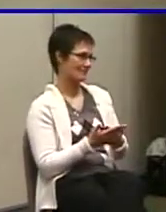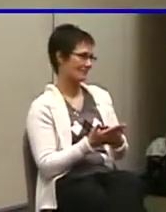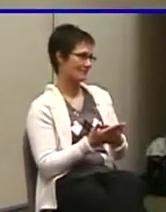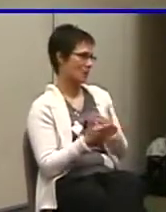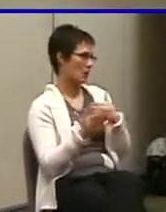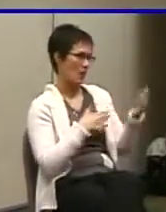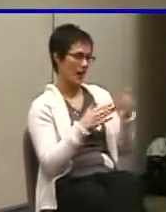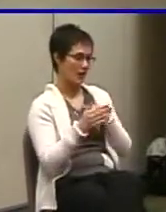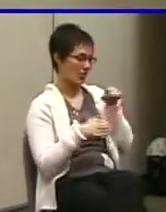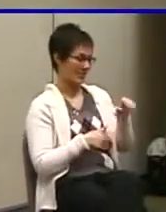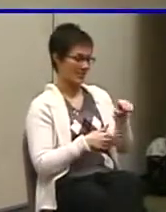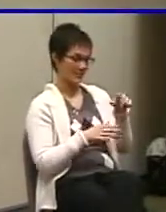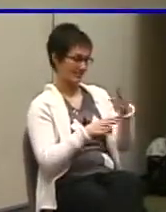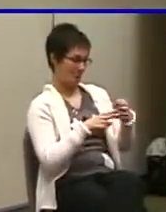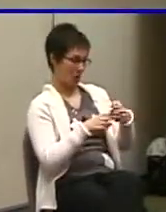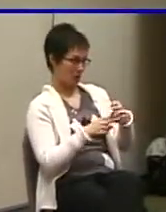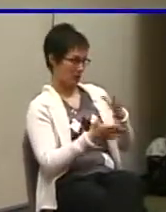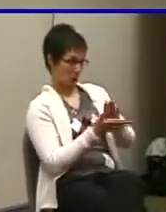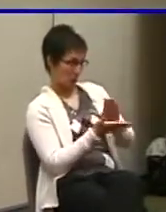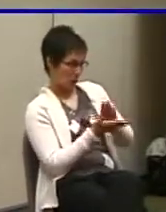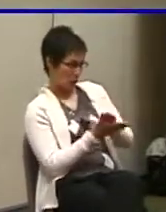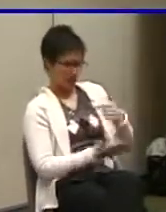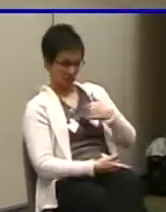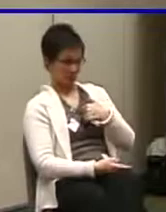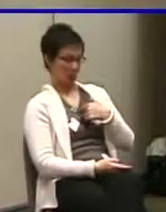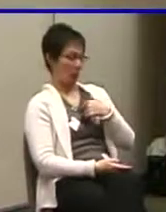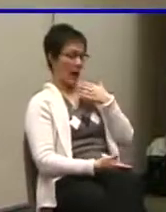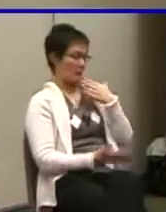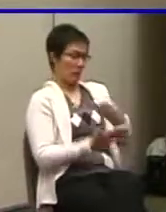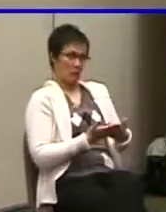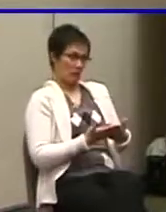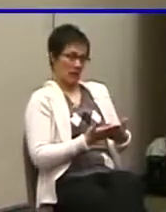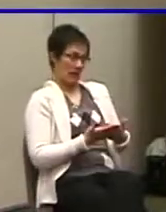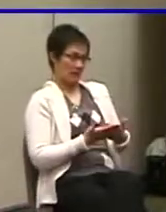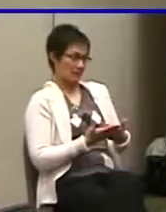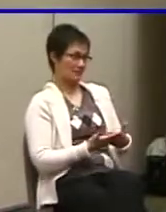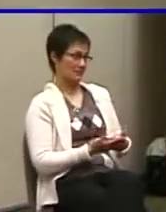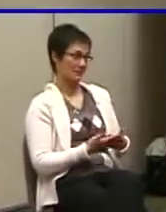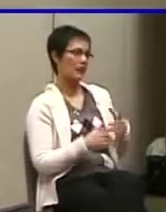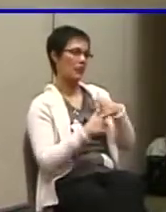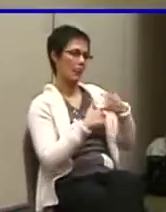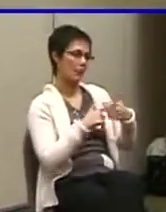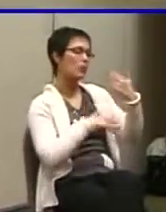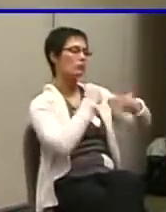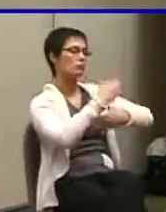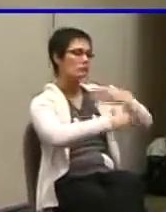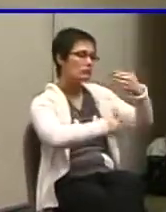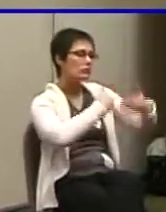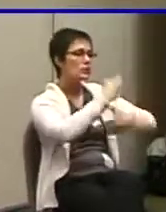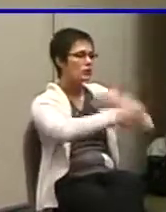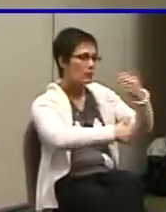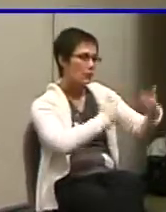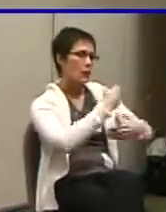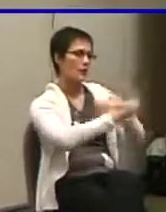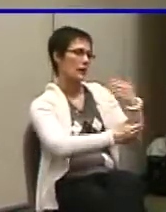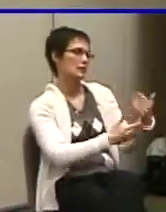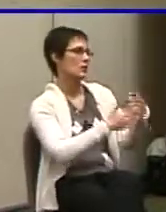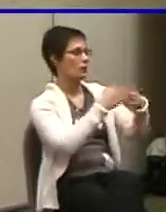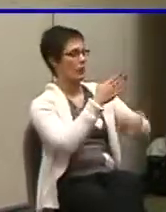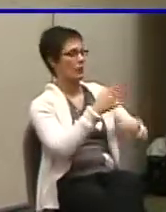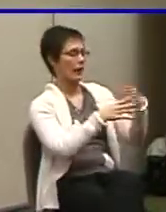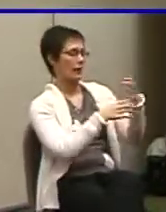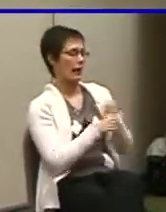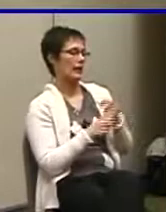this thing is called school, I don't do it well. Okay, and then we continue to move them through the process. What they get oftentimes